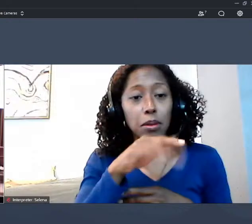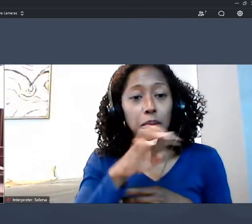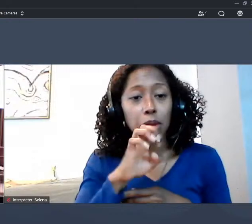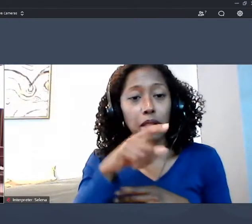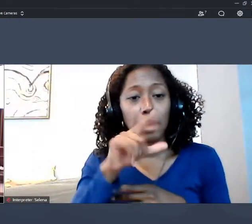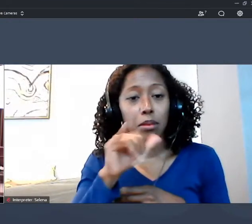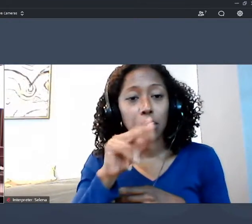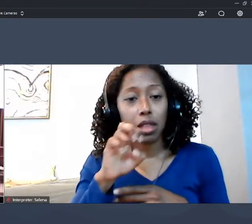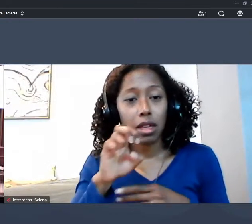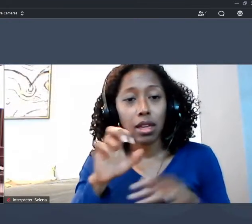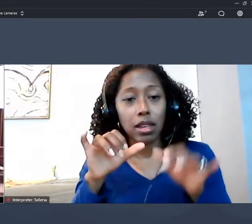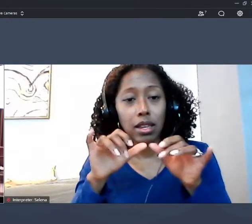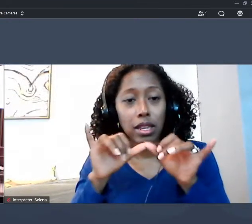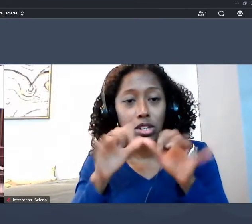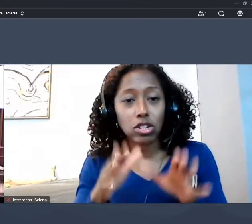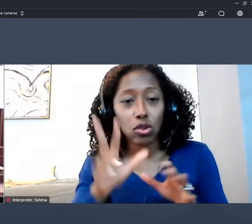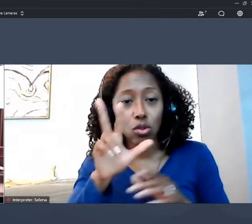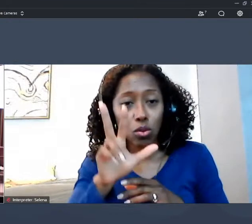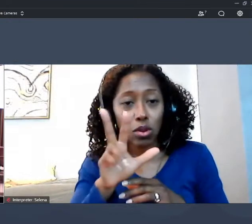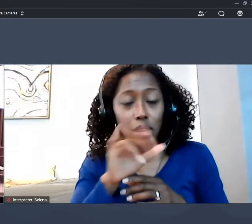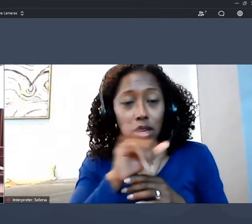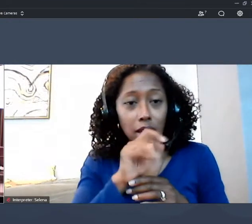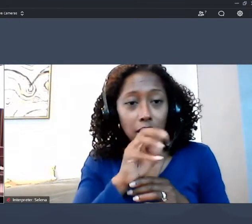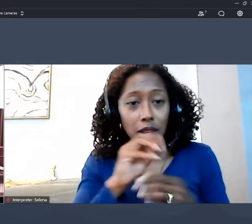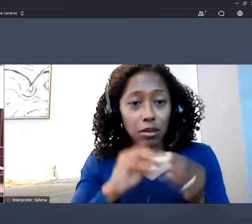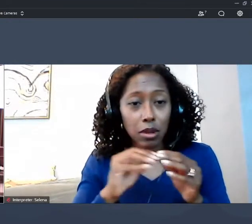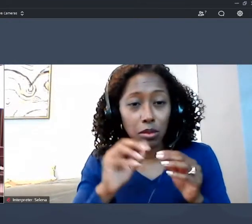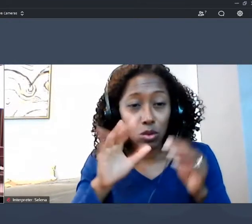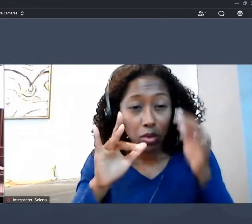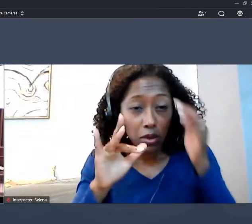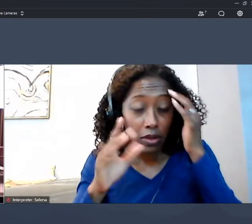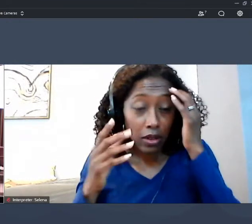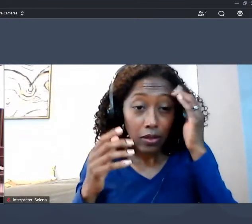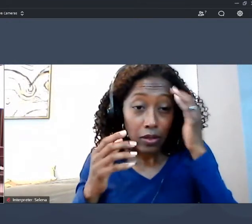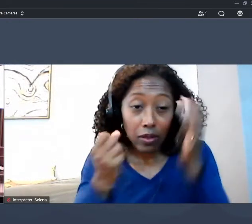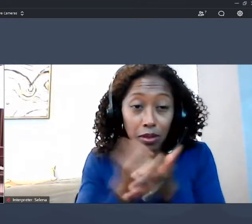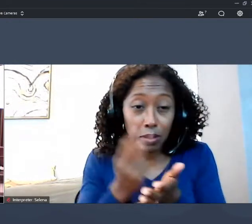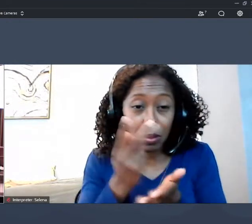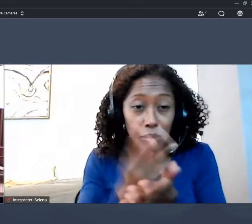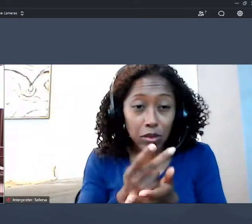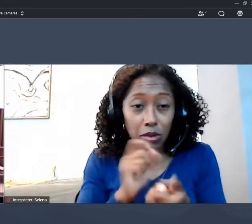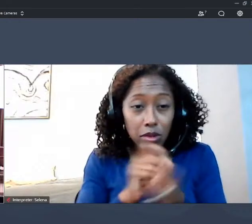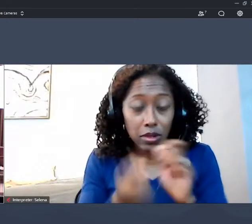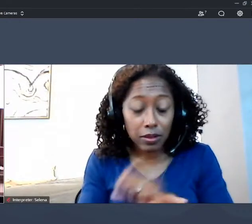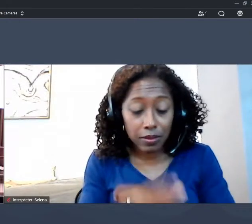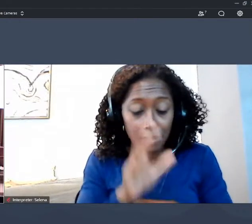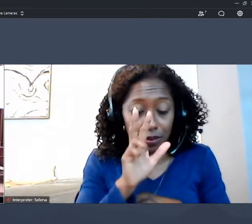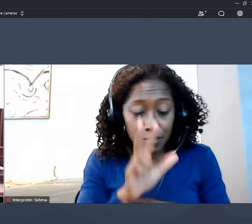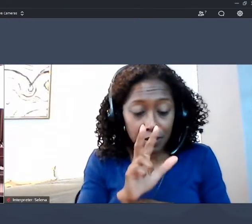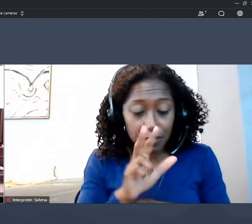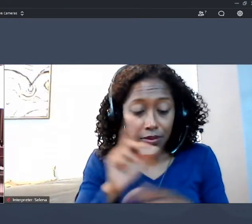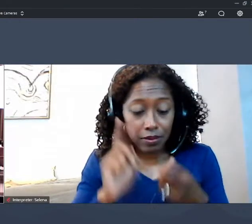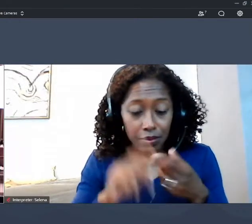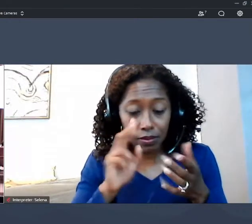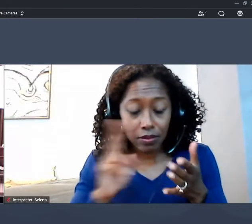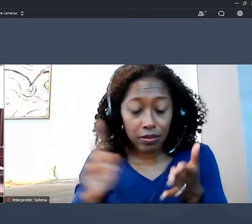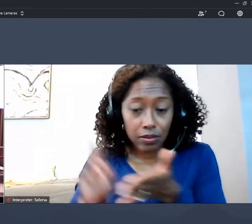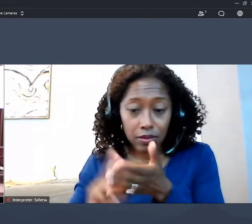Engineer 3. Item number 25 is the resolution approving change number 3 to contract